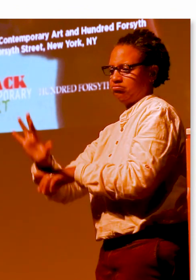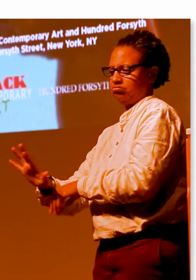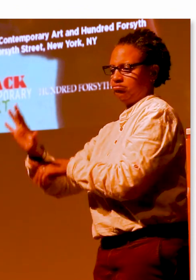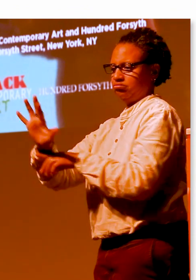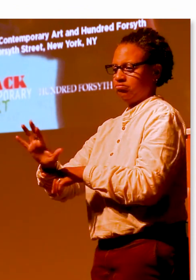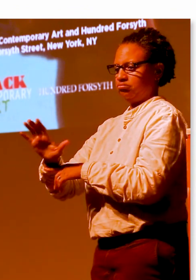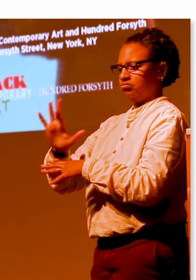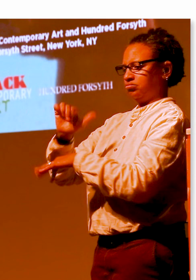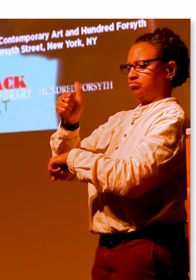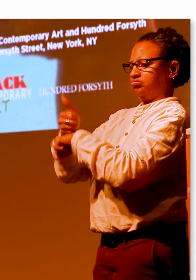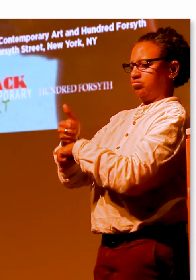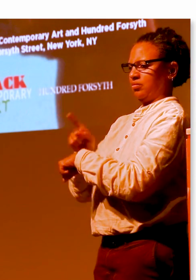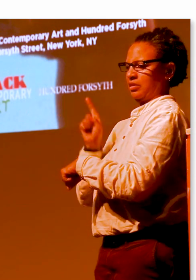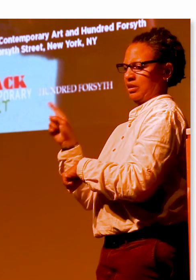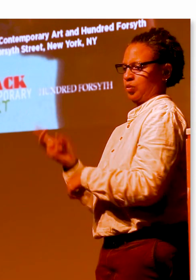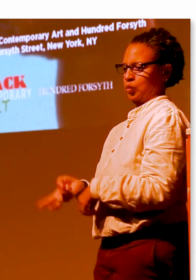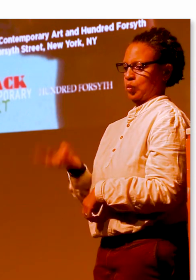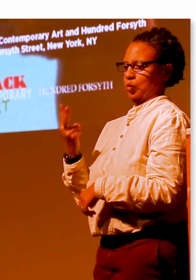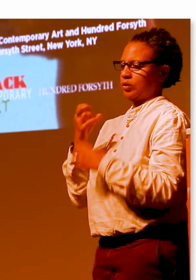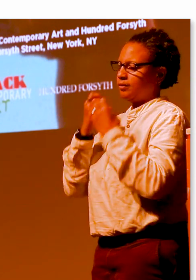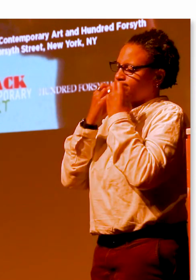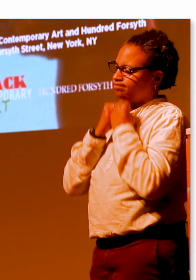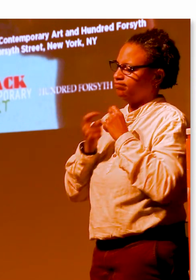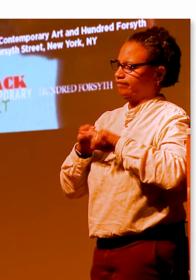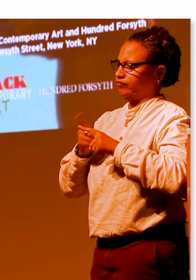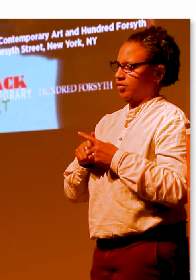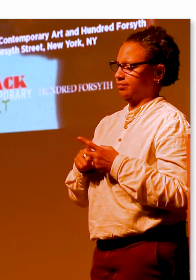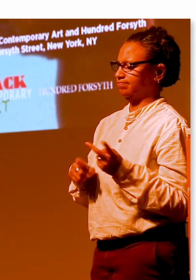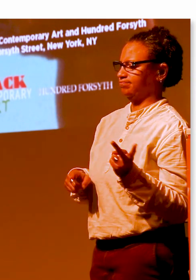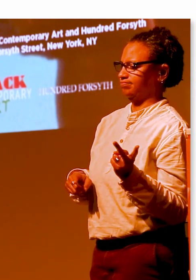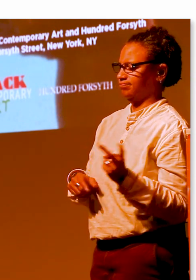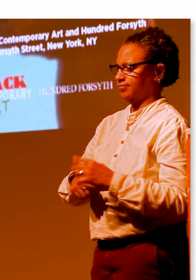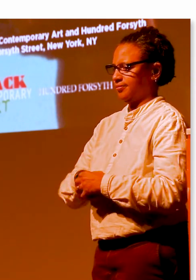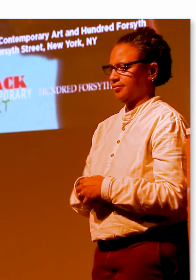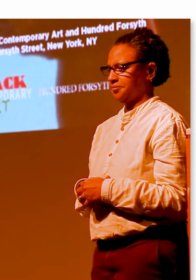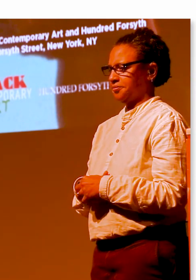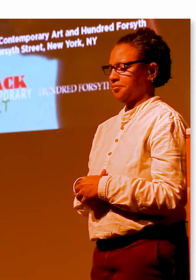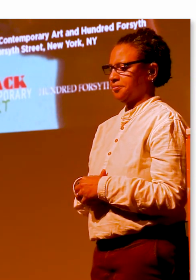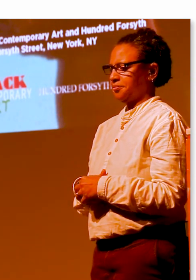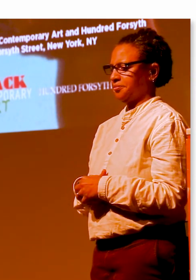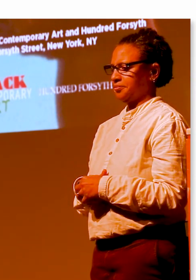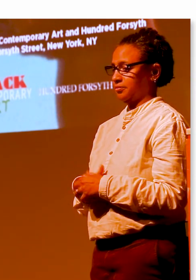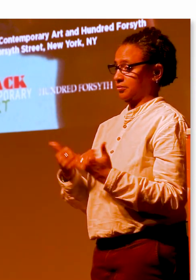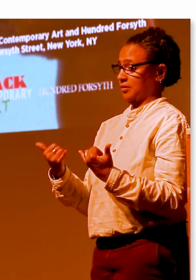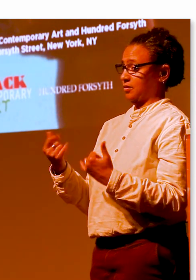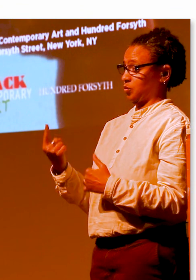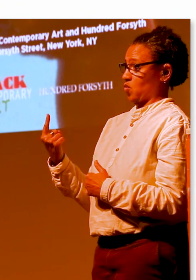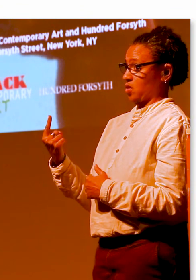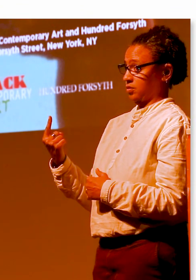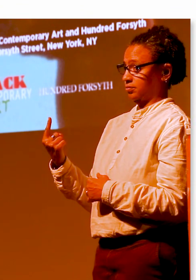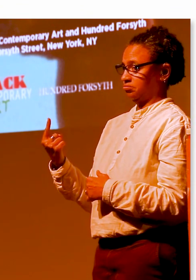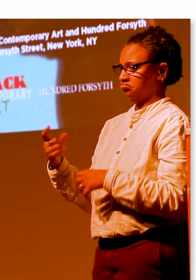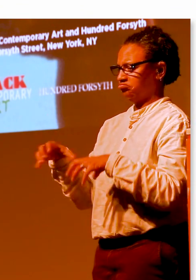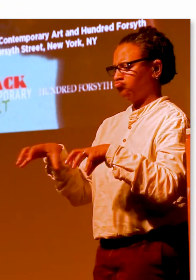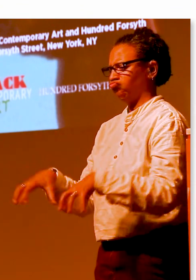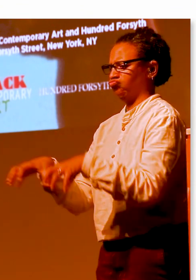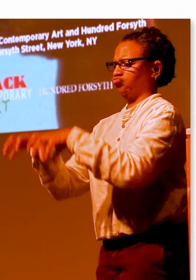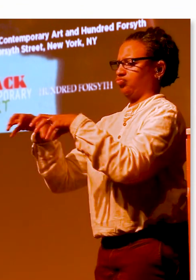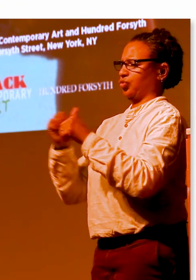friends, Christopher Udemezue, who now does a project called Raga, exploring queerness in Jamaica